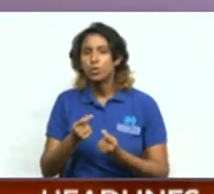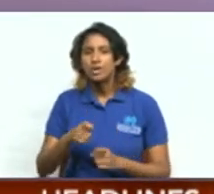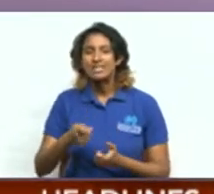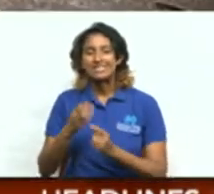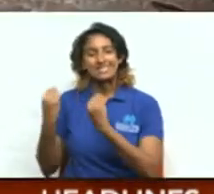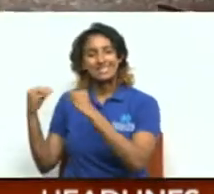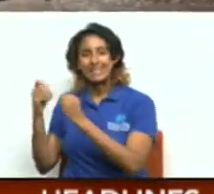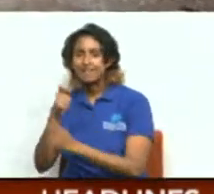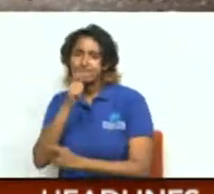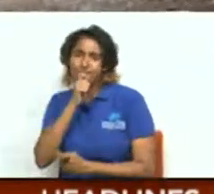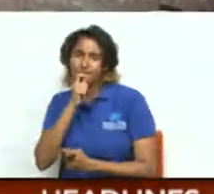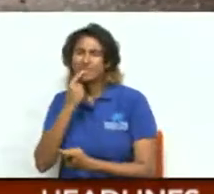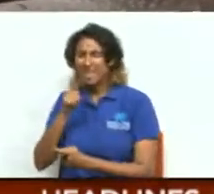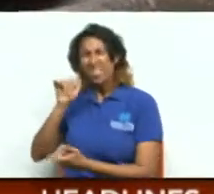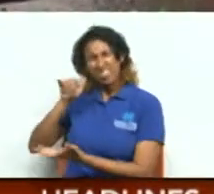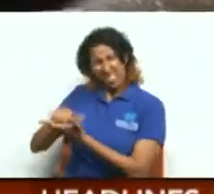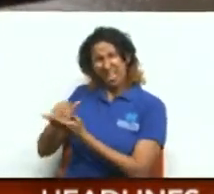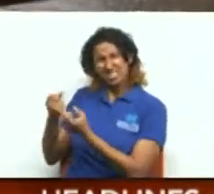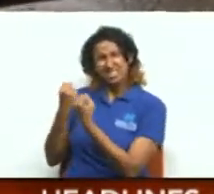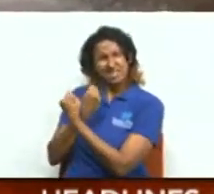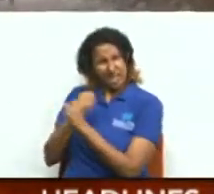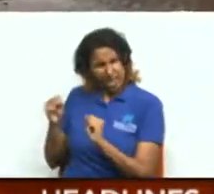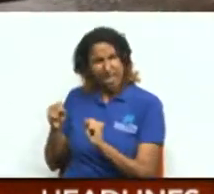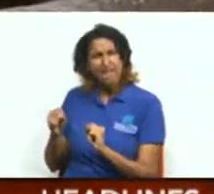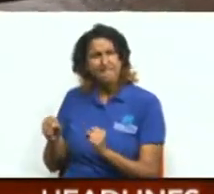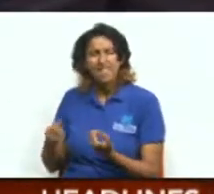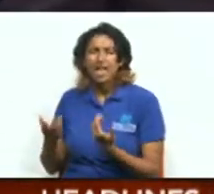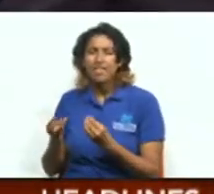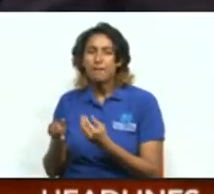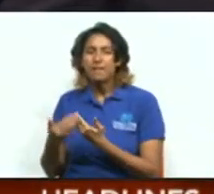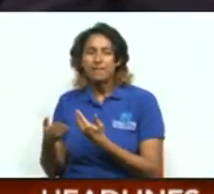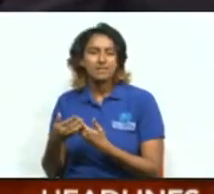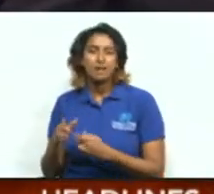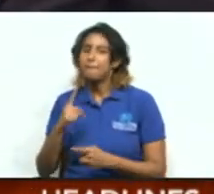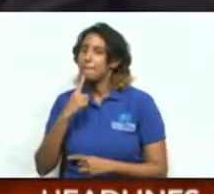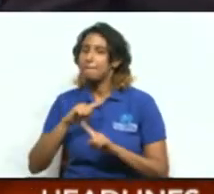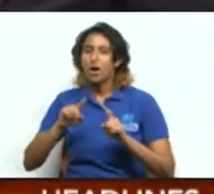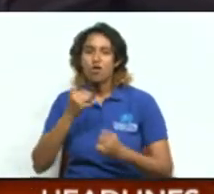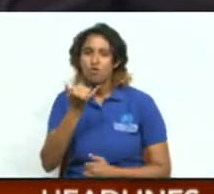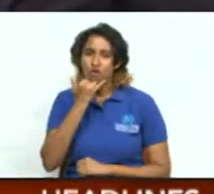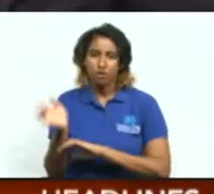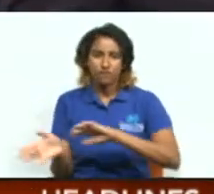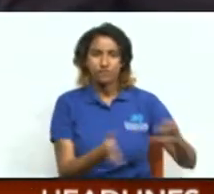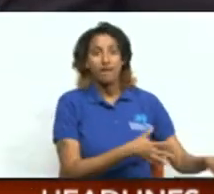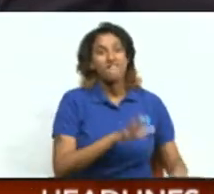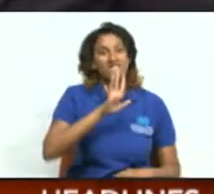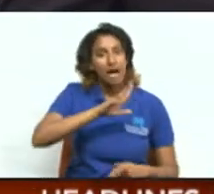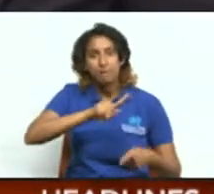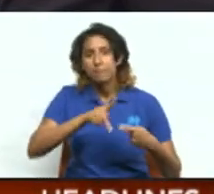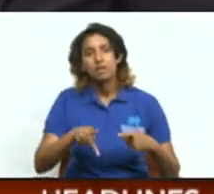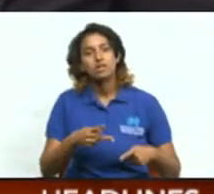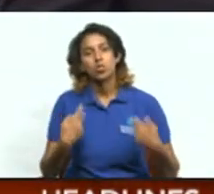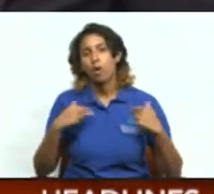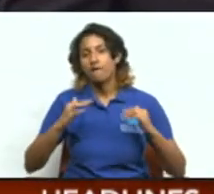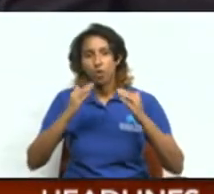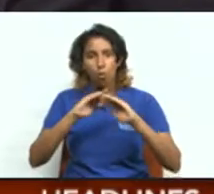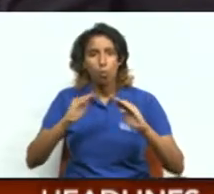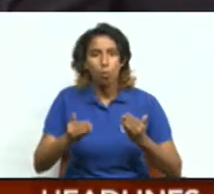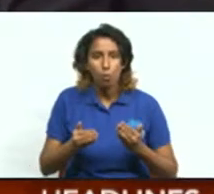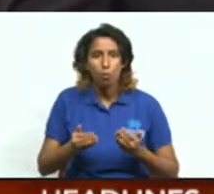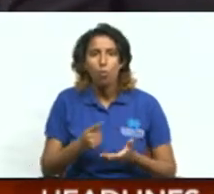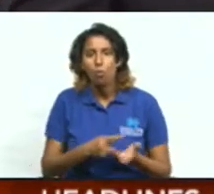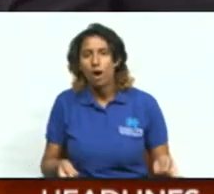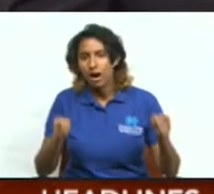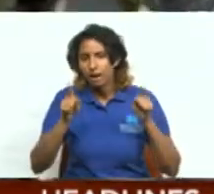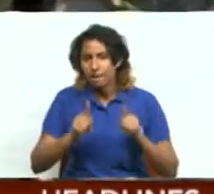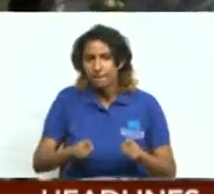wrong. Kimberly Fletcher, CNC3 News. Five people are tonight homeless following a fire in South Oropooch. Corn vendor